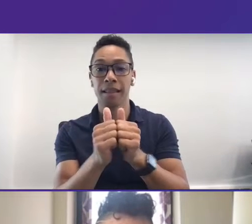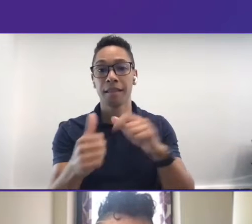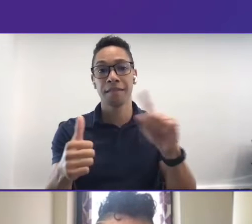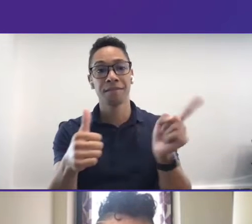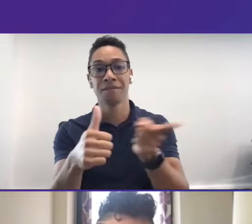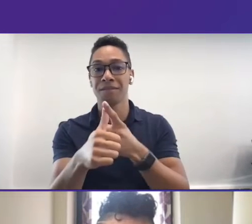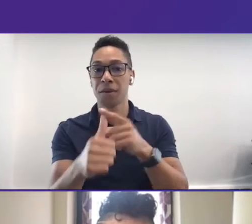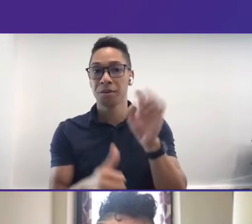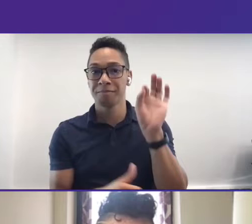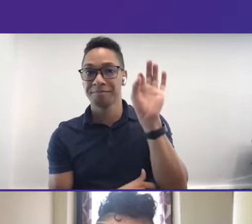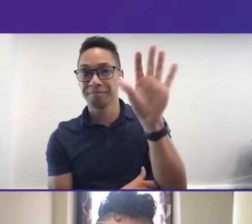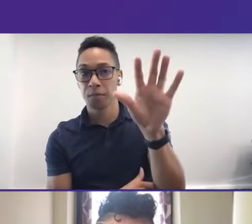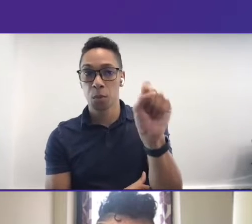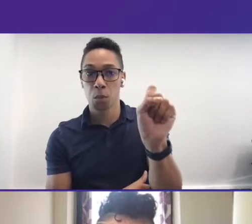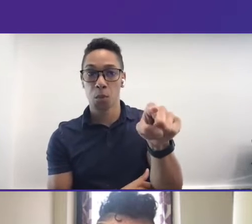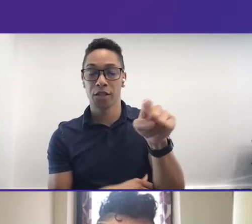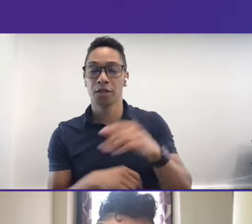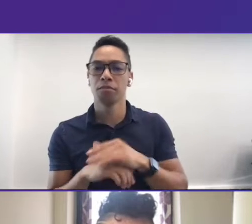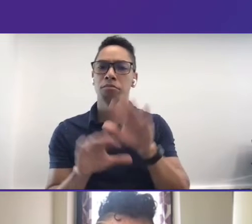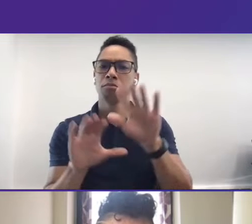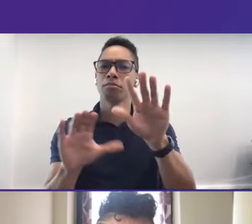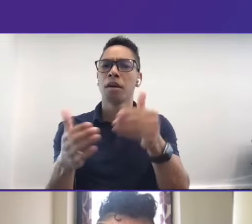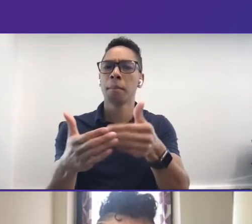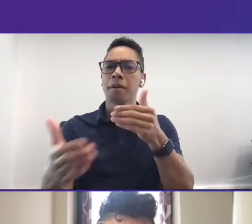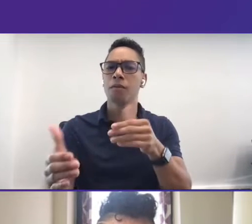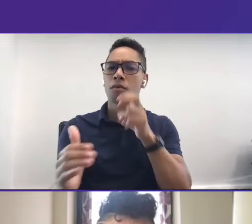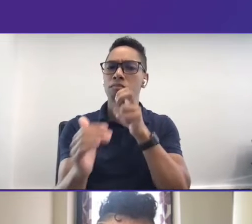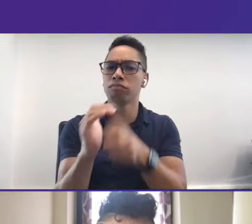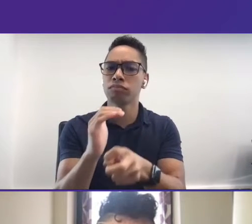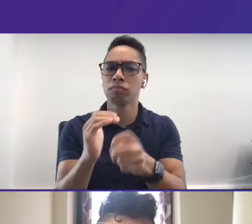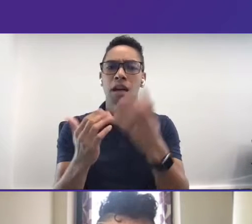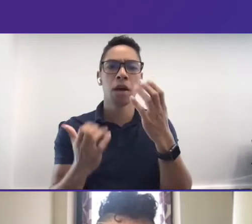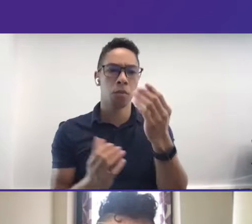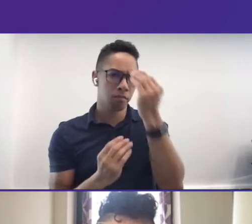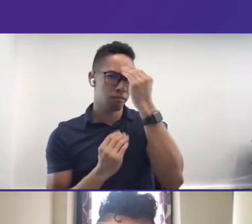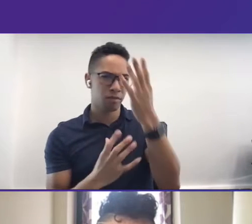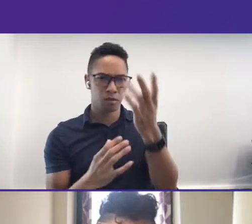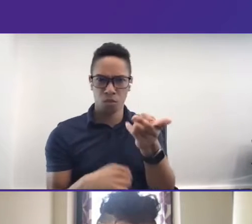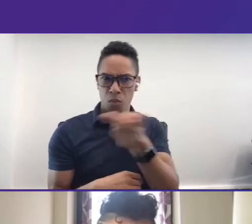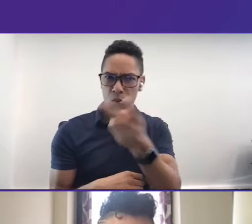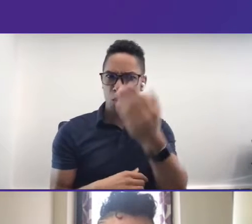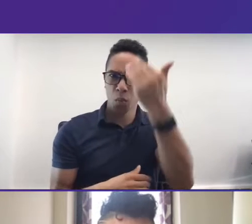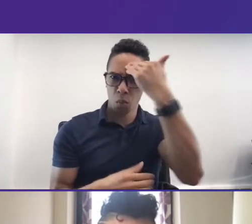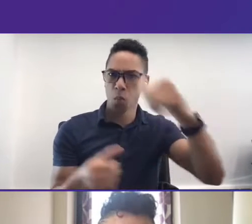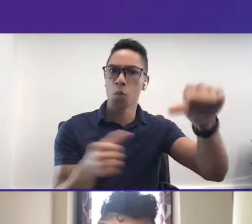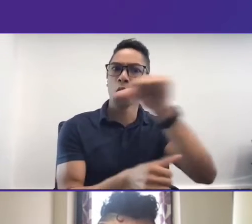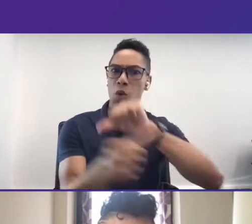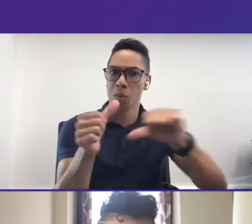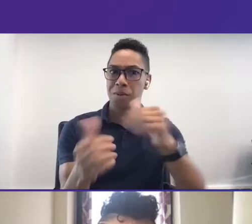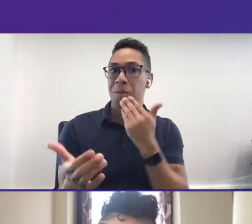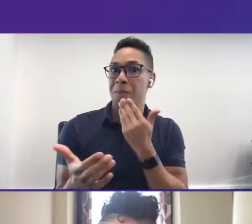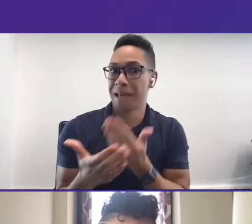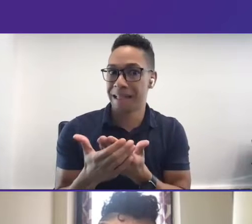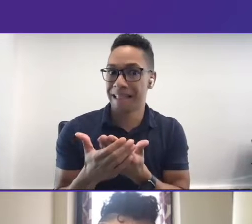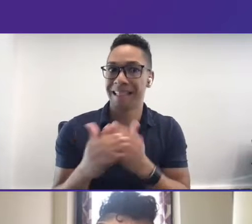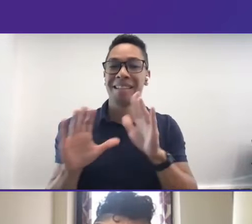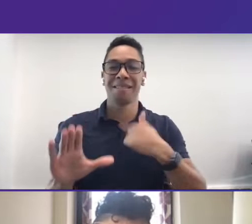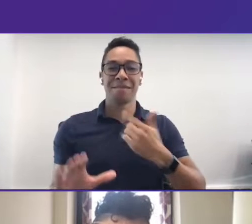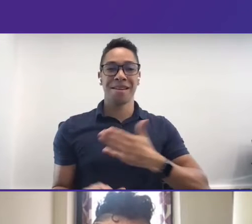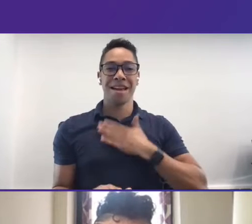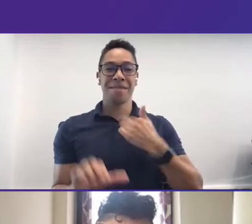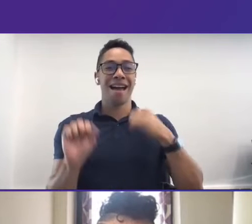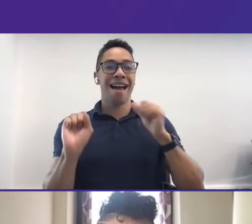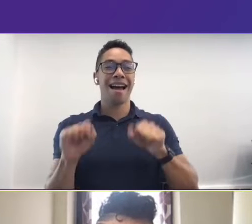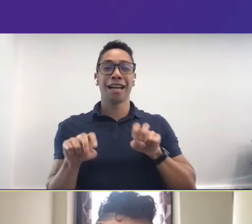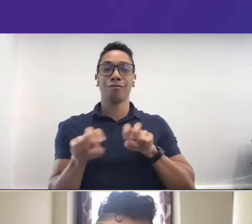first thought or question. And before we actually dive in, I wanna note that you two know each other real well. So I'm really glad that I get to just